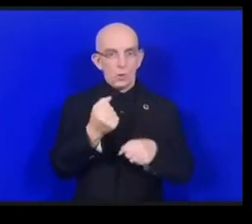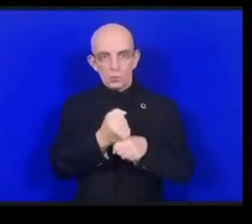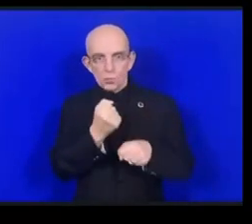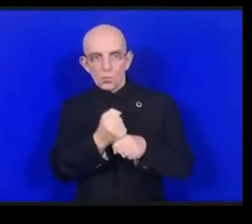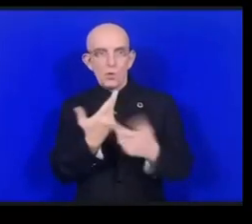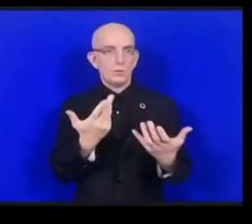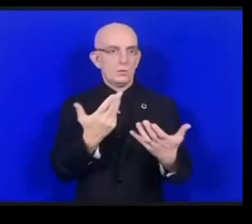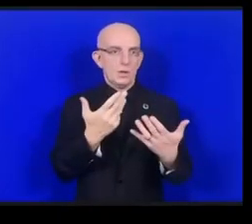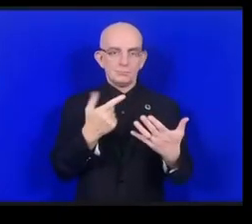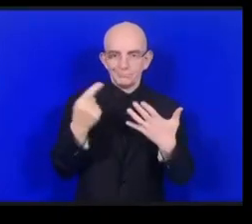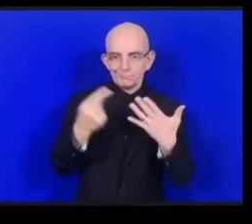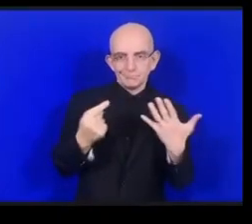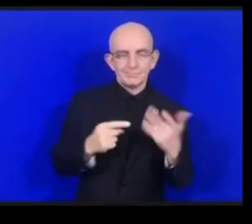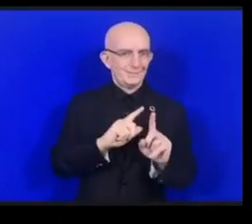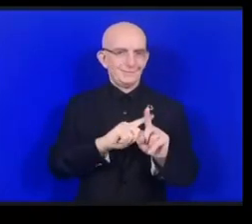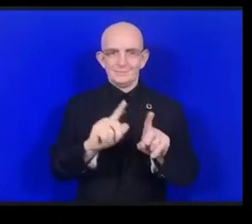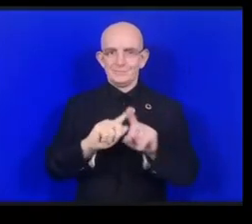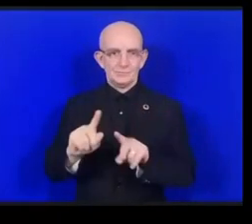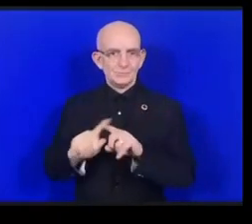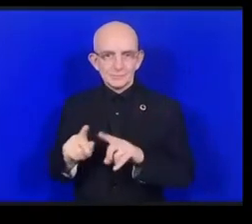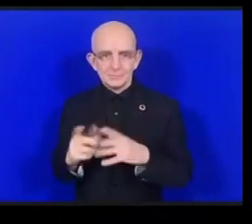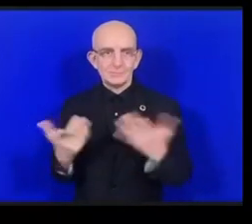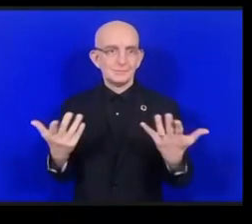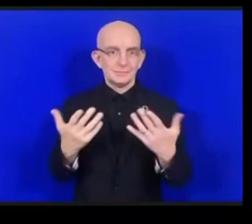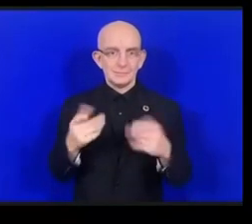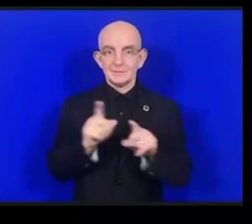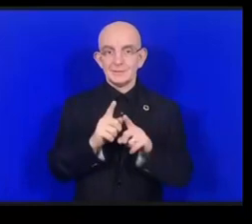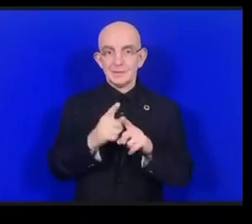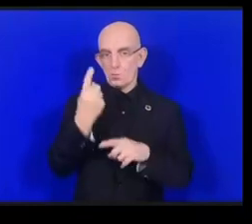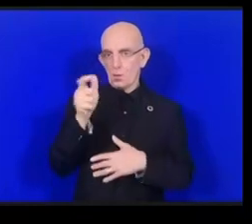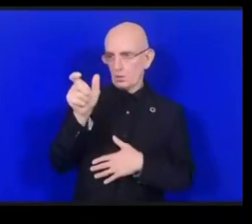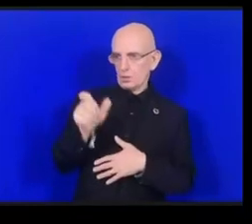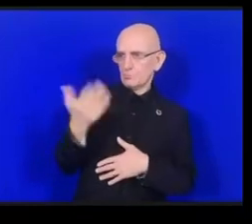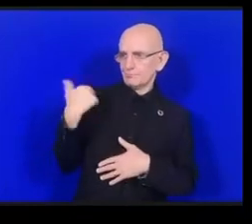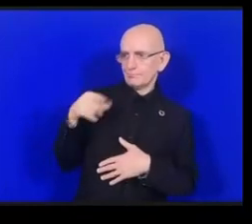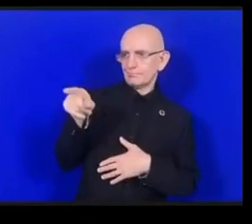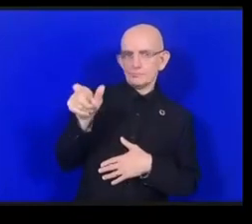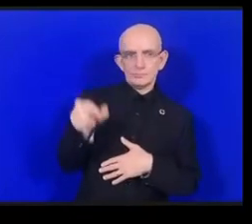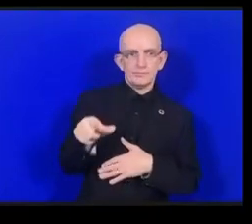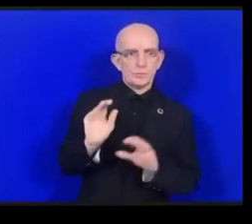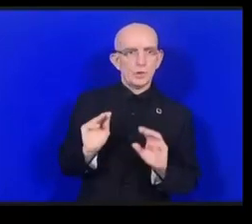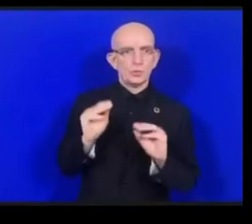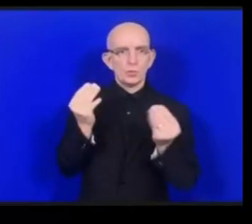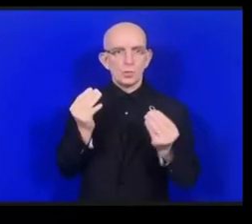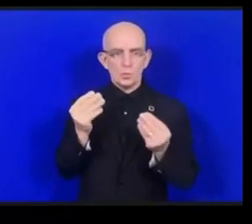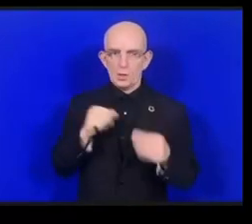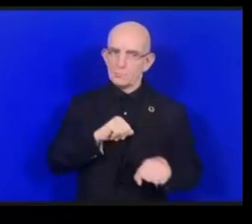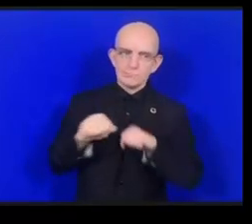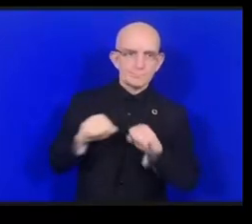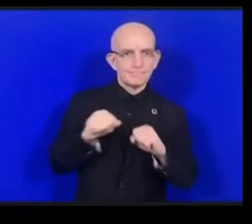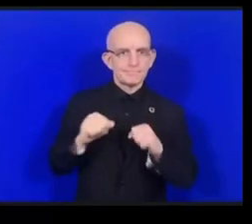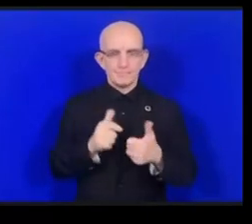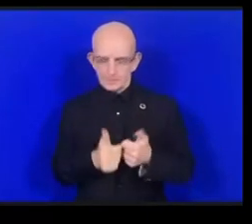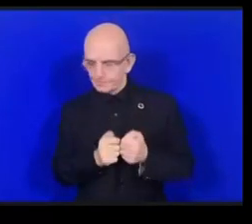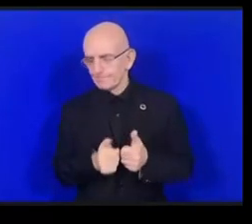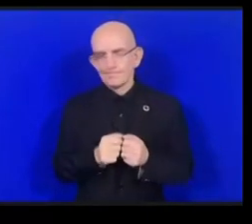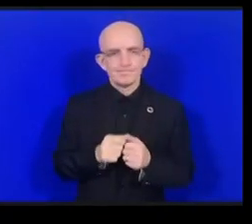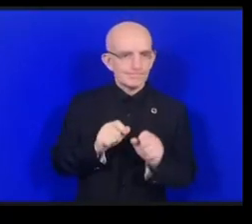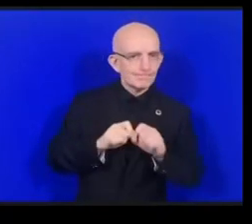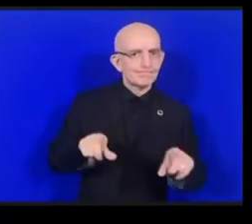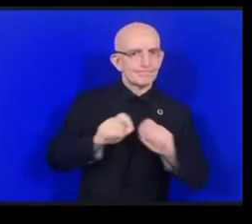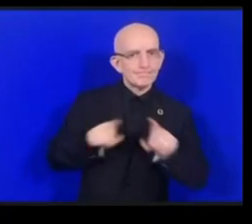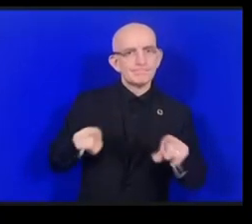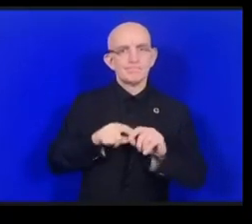very actively engaging at the iar you standing group for empowering young people to get invol in the